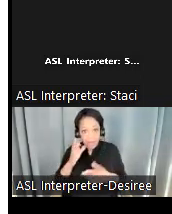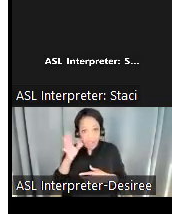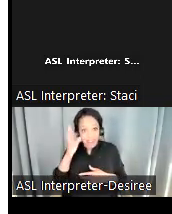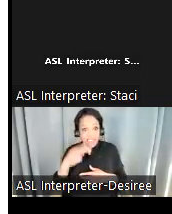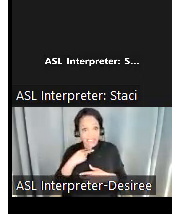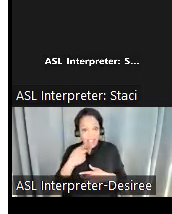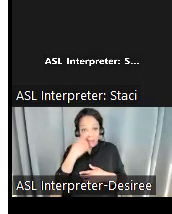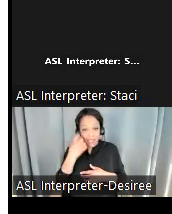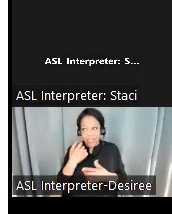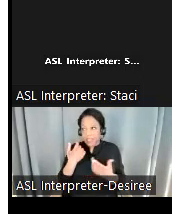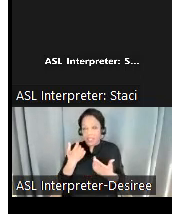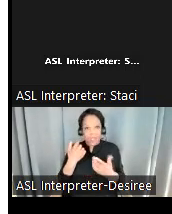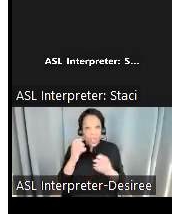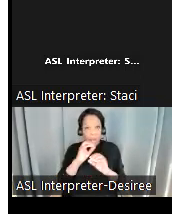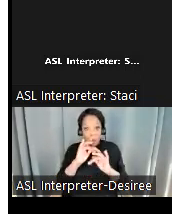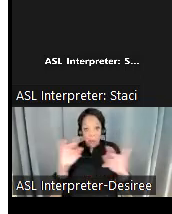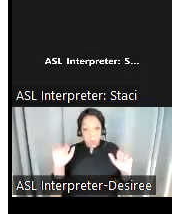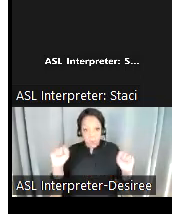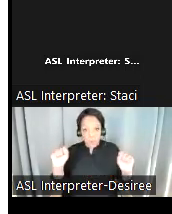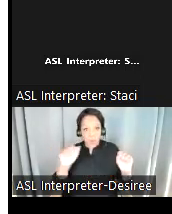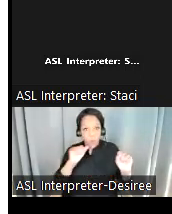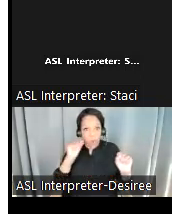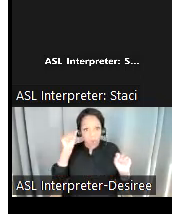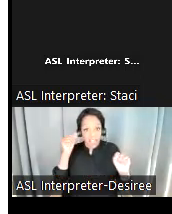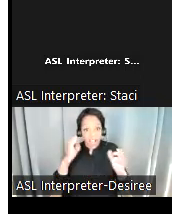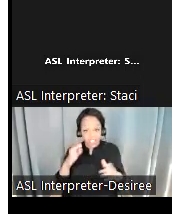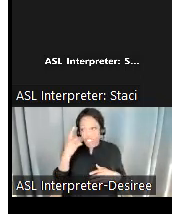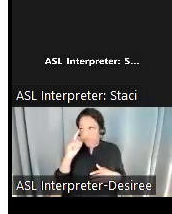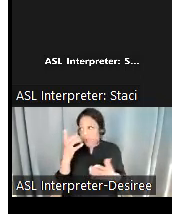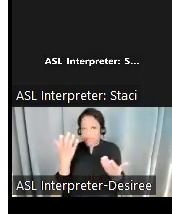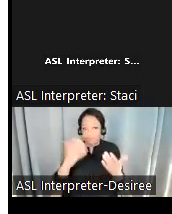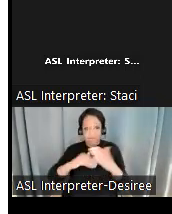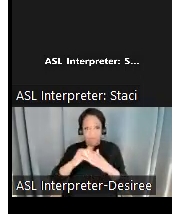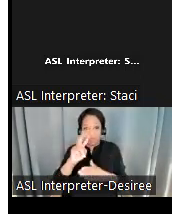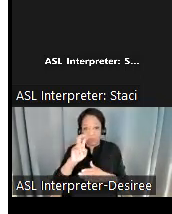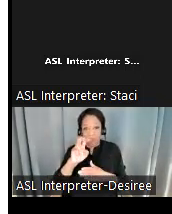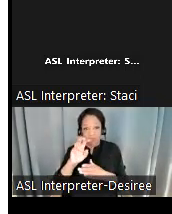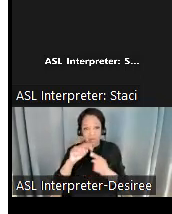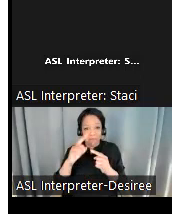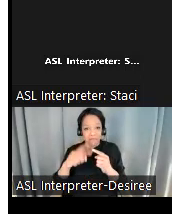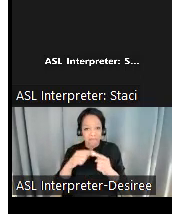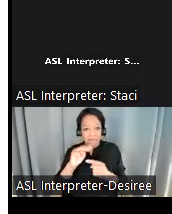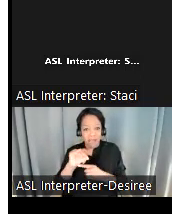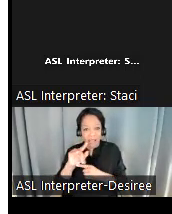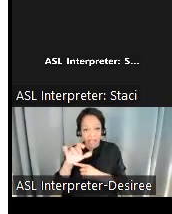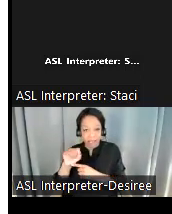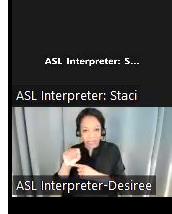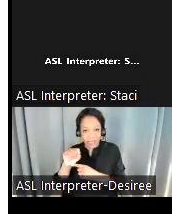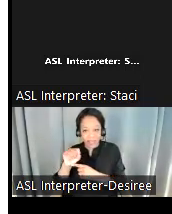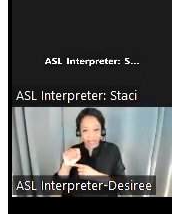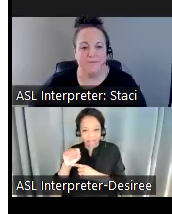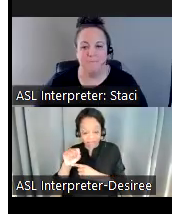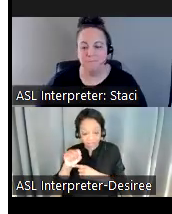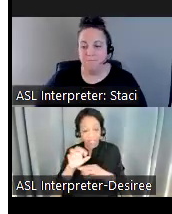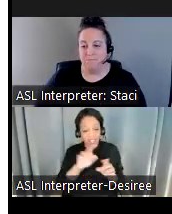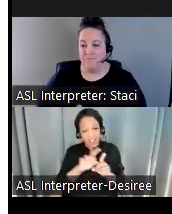that kind of illustrates that. The reimbursements for Medicaid patients are really low, right?